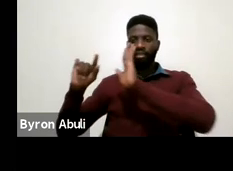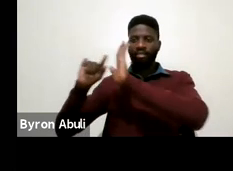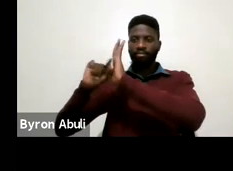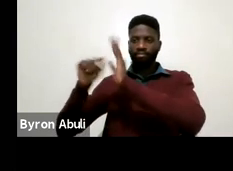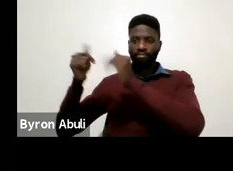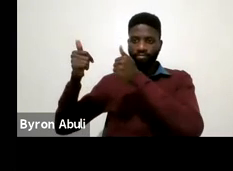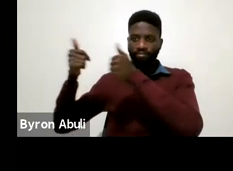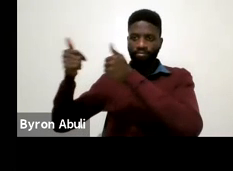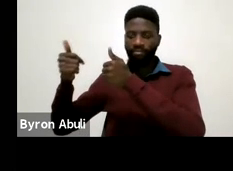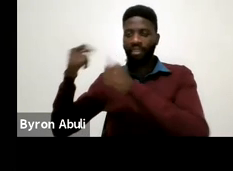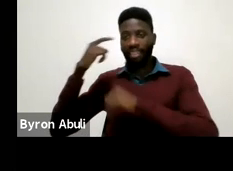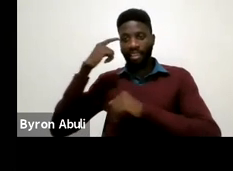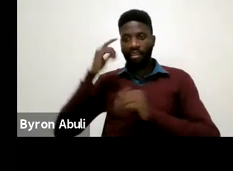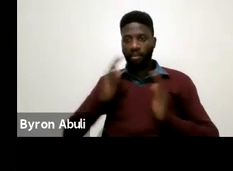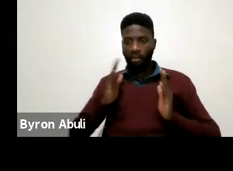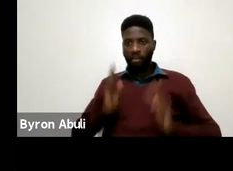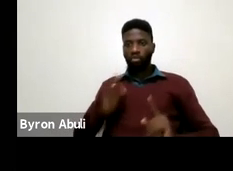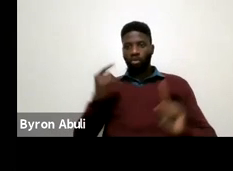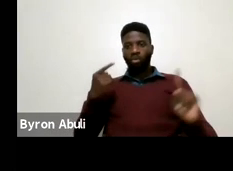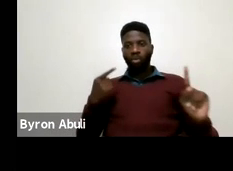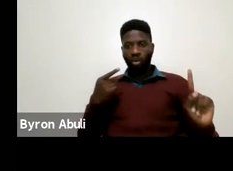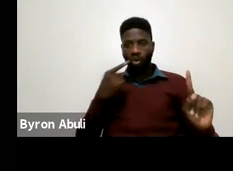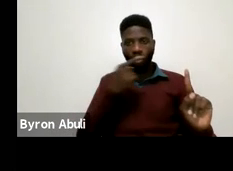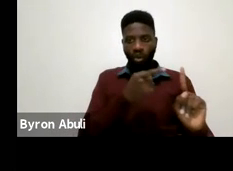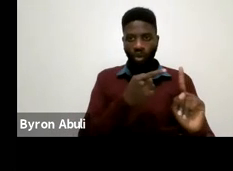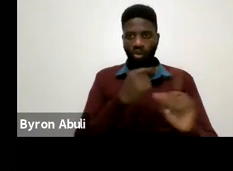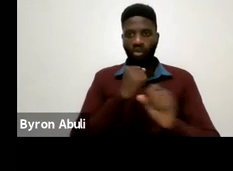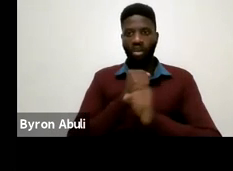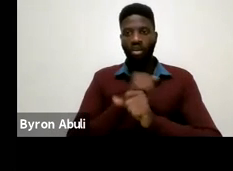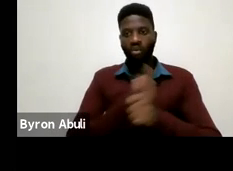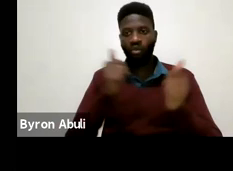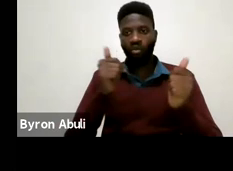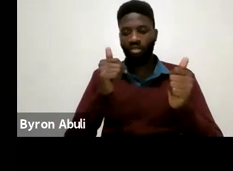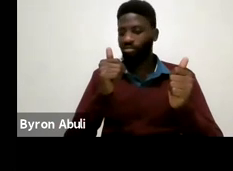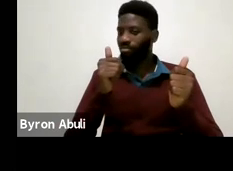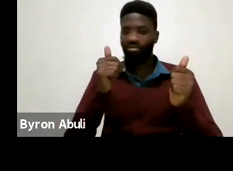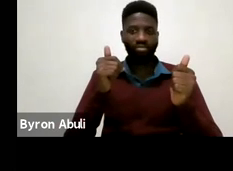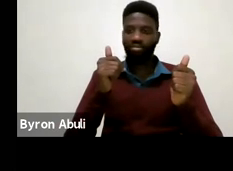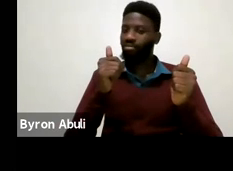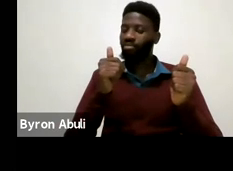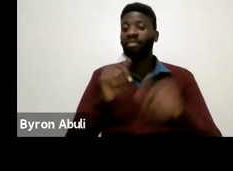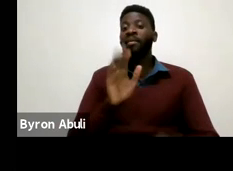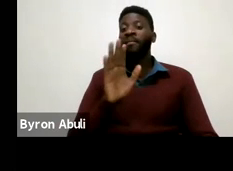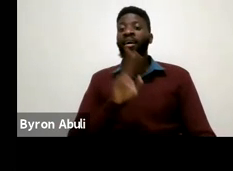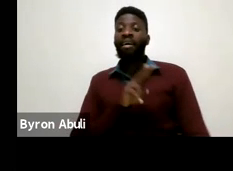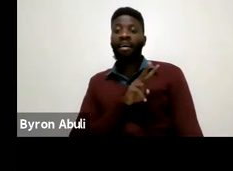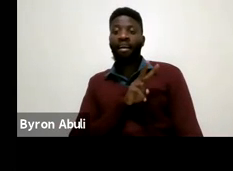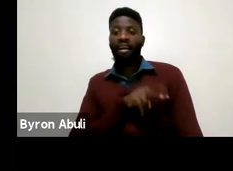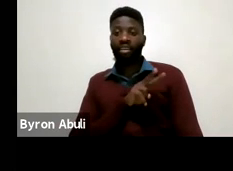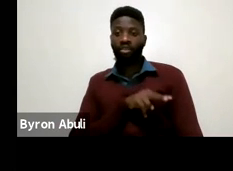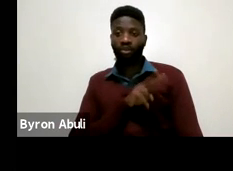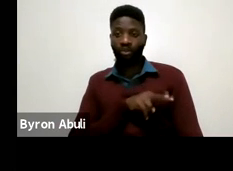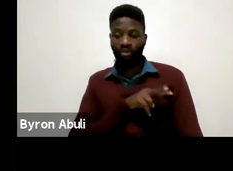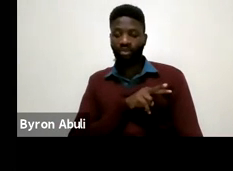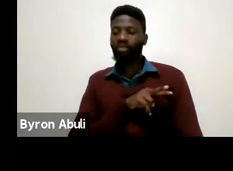think that your personal goals are going to just magically work. It is paramount to realize that your attitude is as good as your